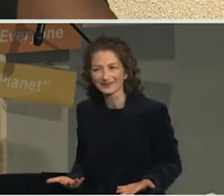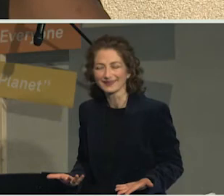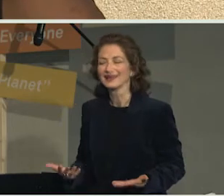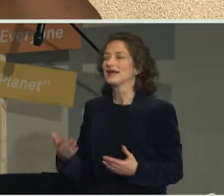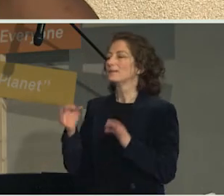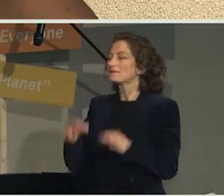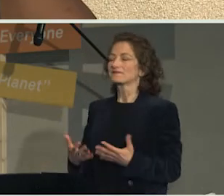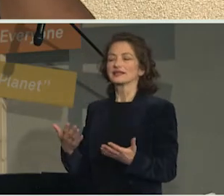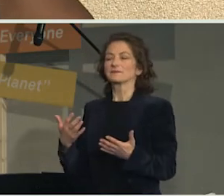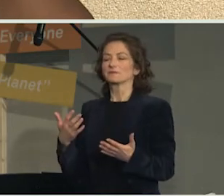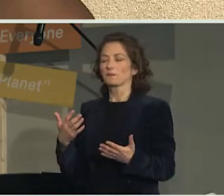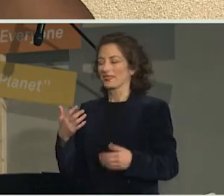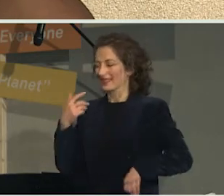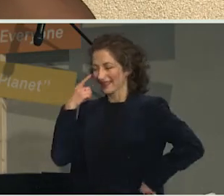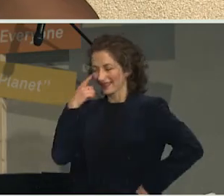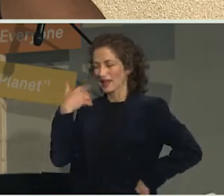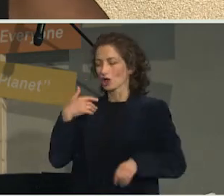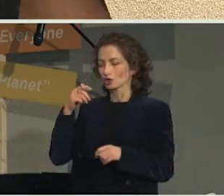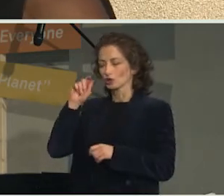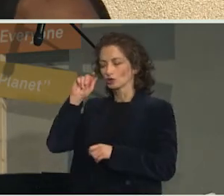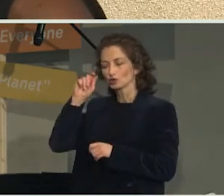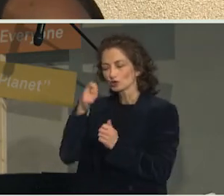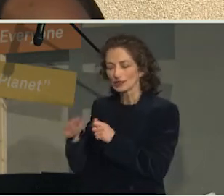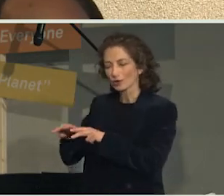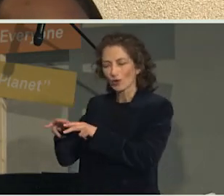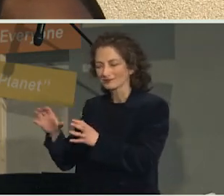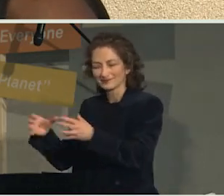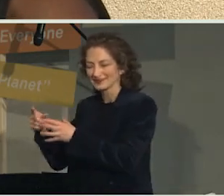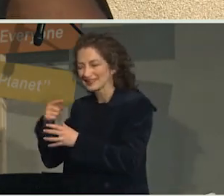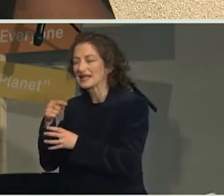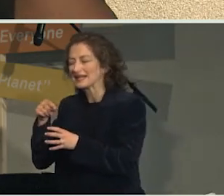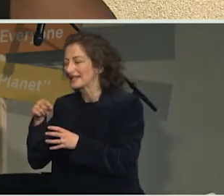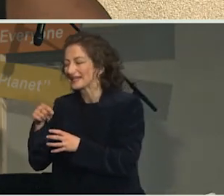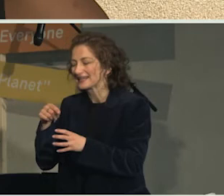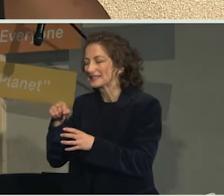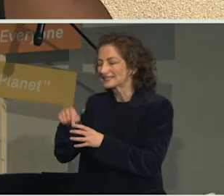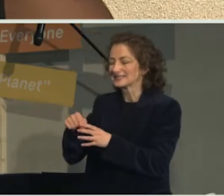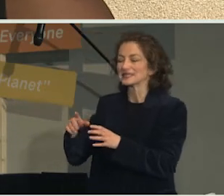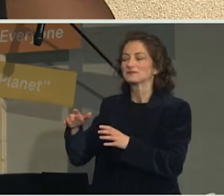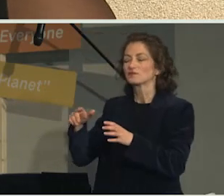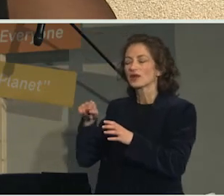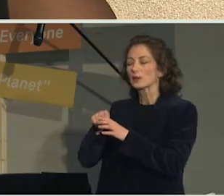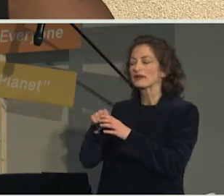time that the Student Nonviolent Coordinating Committee would talk back against a stop sign.